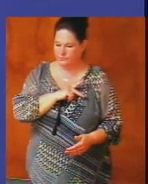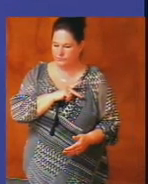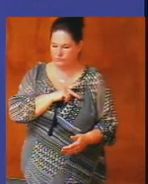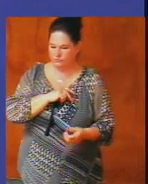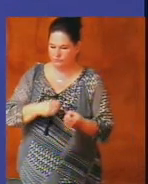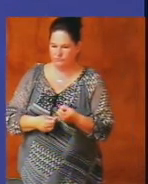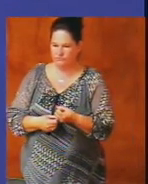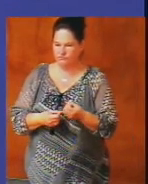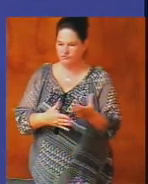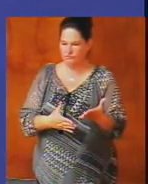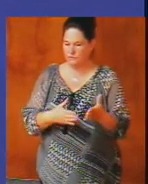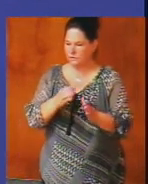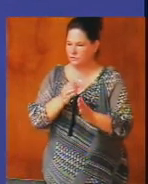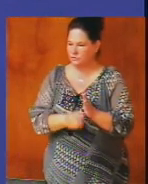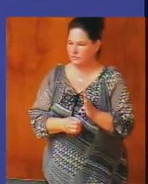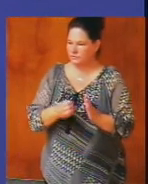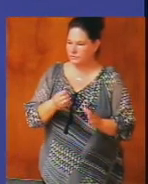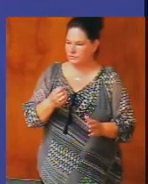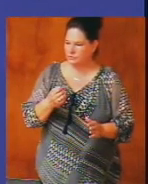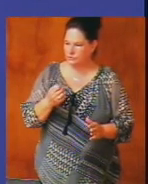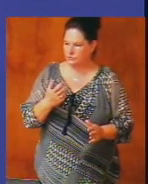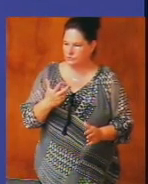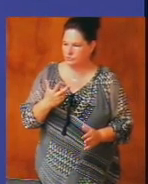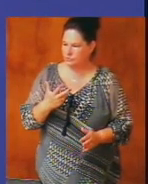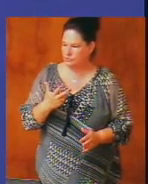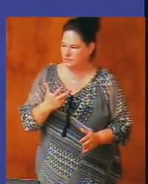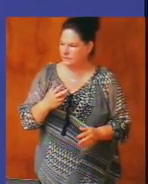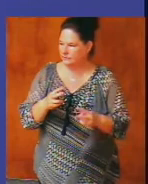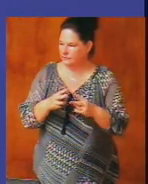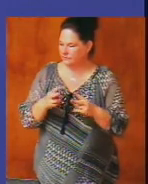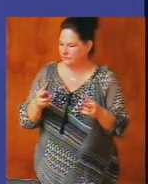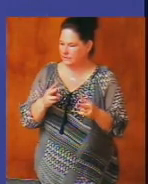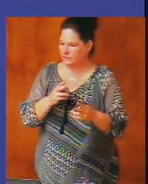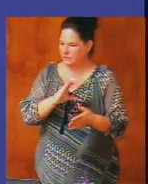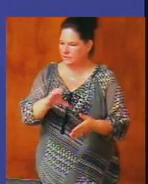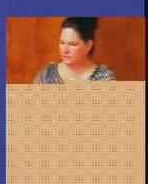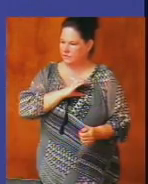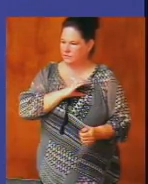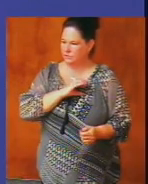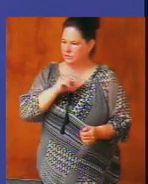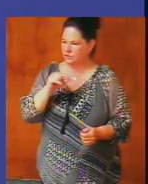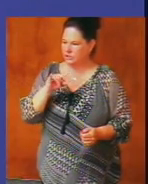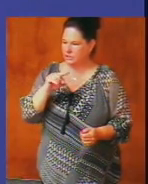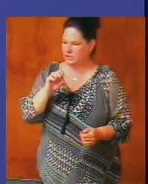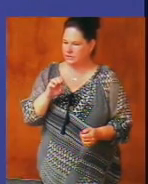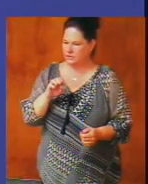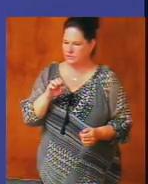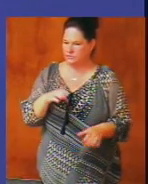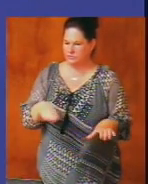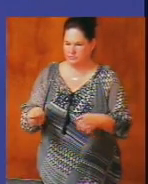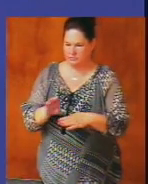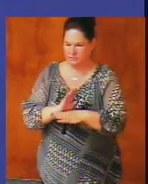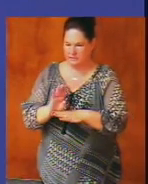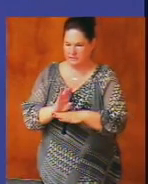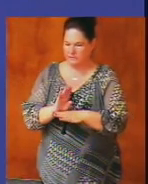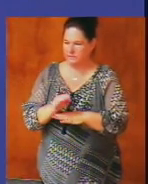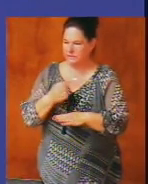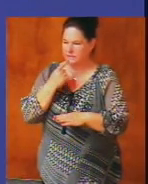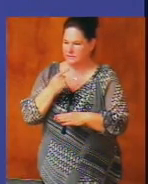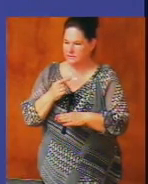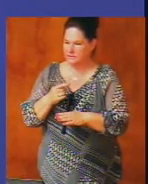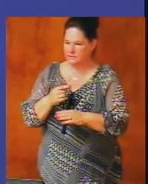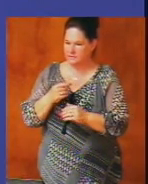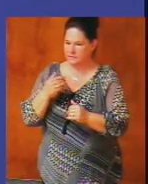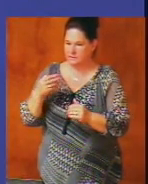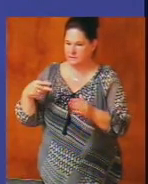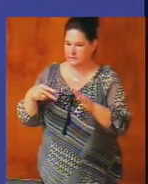reproves in chapter 3 were very characteristic of Gentile conduct. He says, "Therefore put to death your